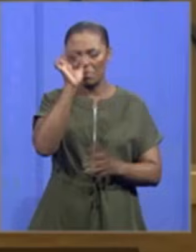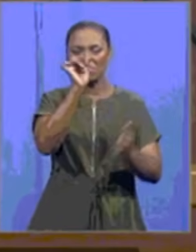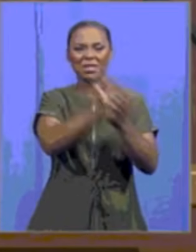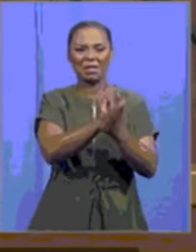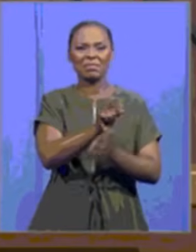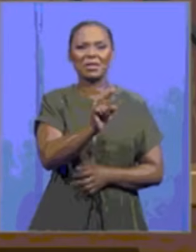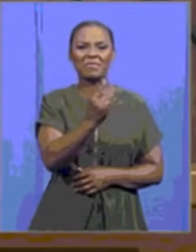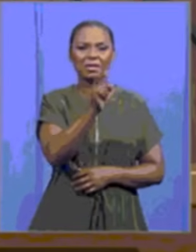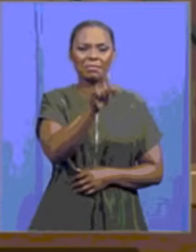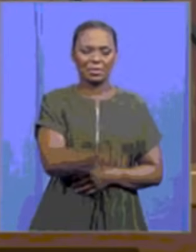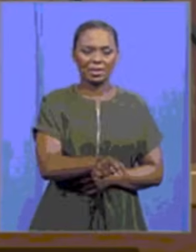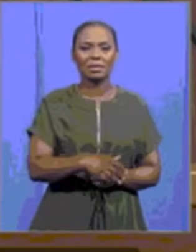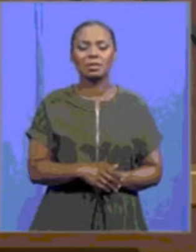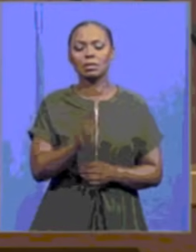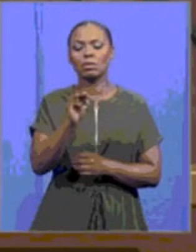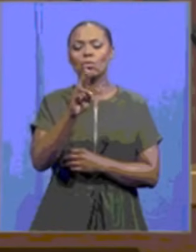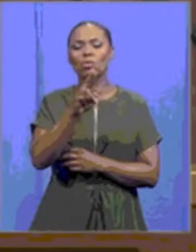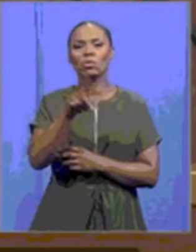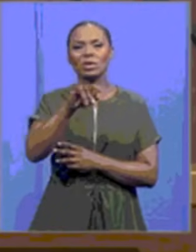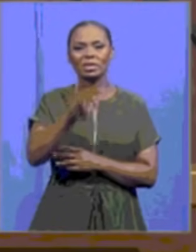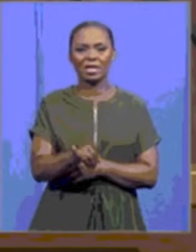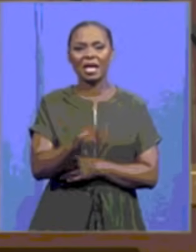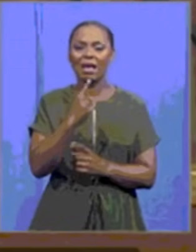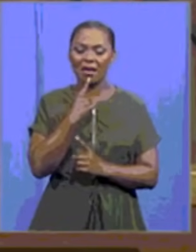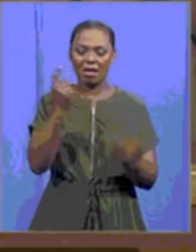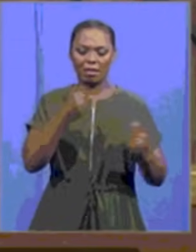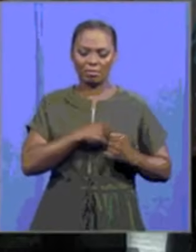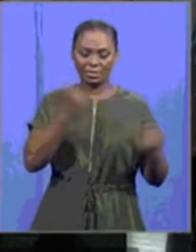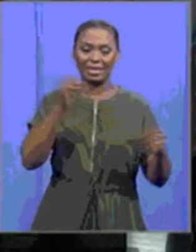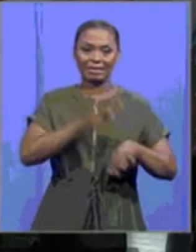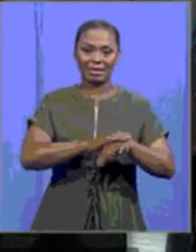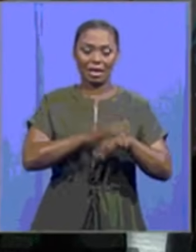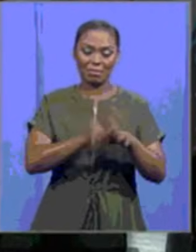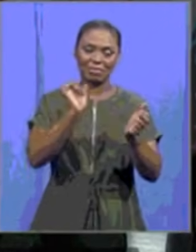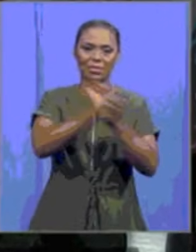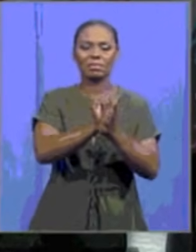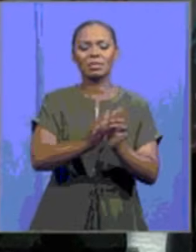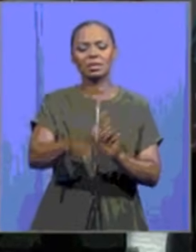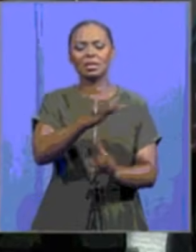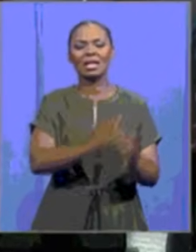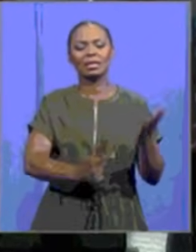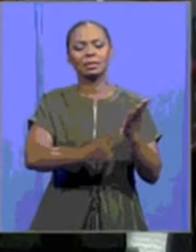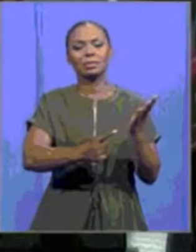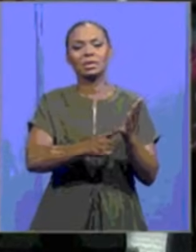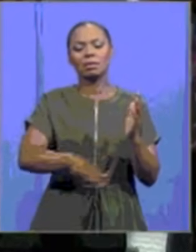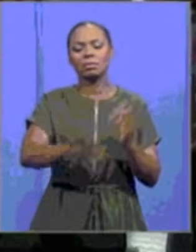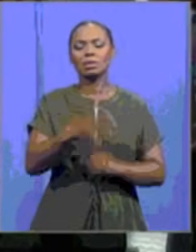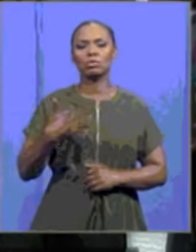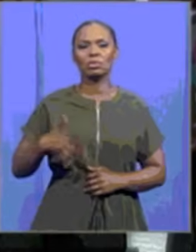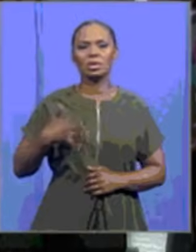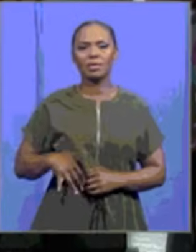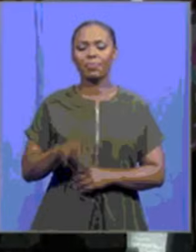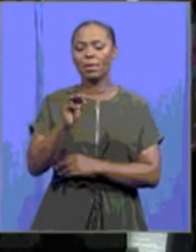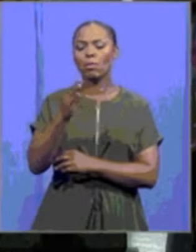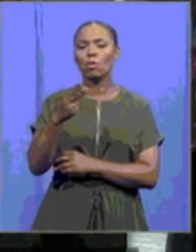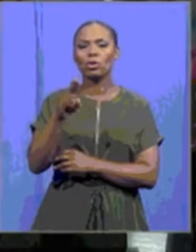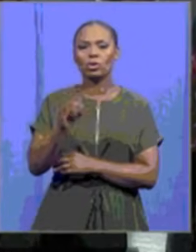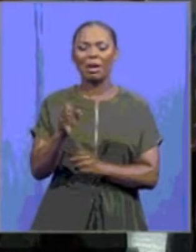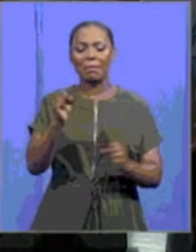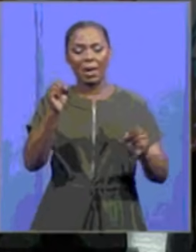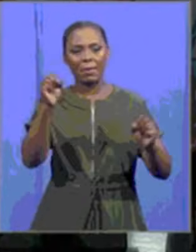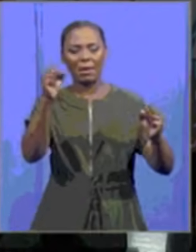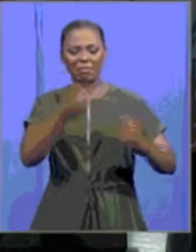Muzi Sibiya o boletše bošegong bja letšatši leo a swerwego ka lona ka Mbisa Ekuruleni. Mbotho o file bohlatse bja